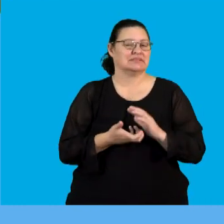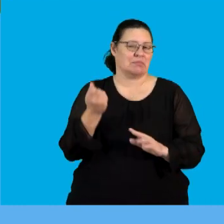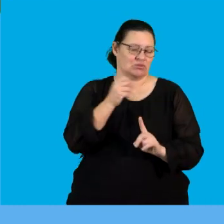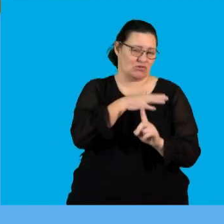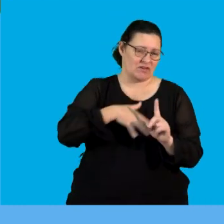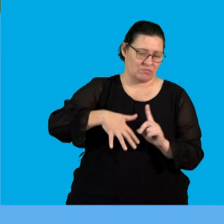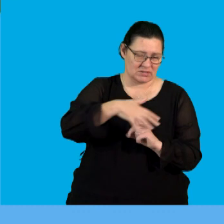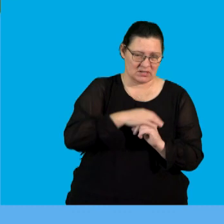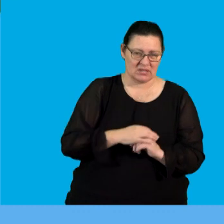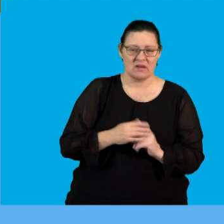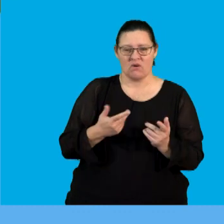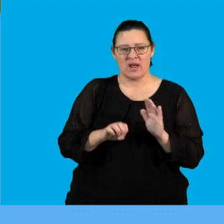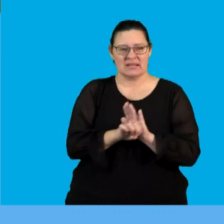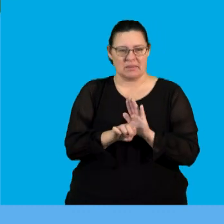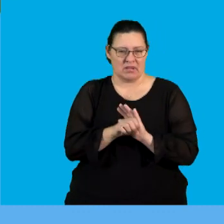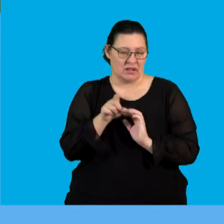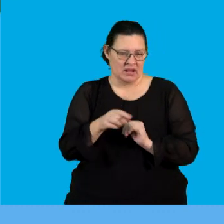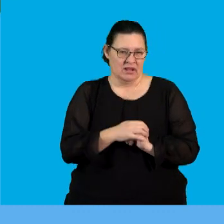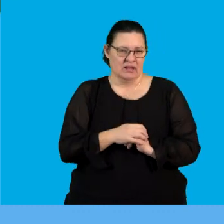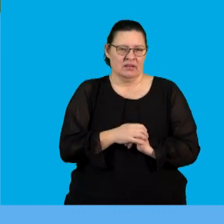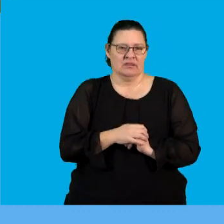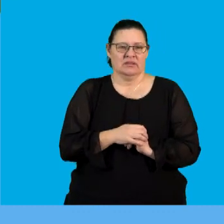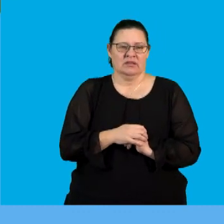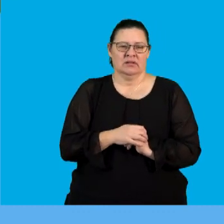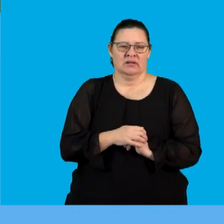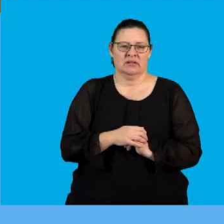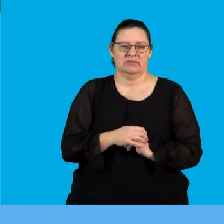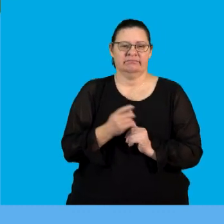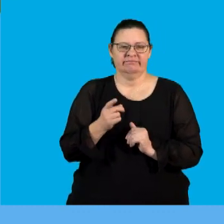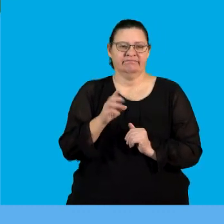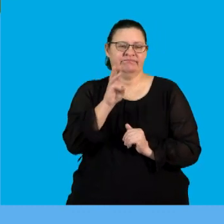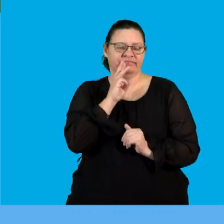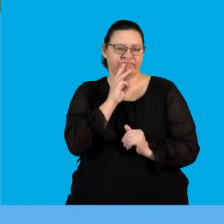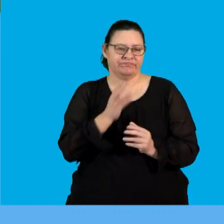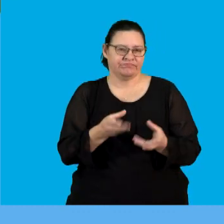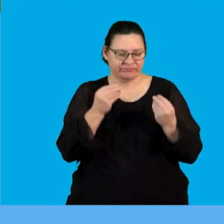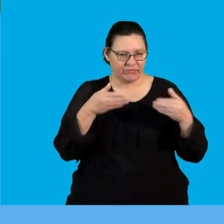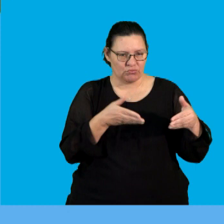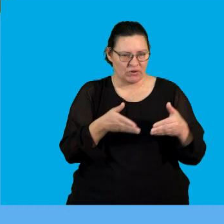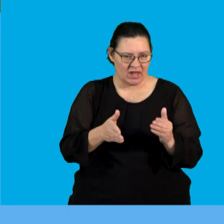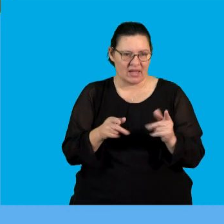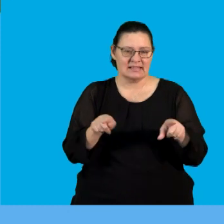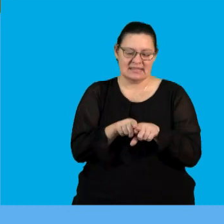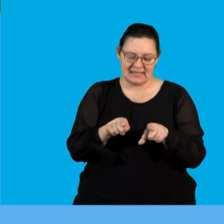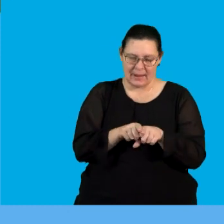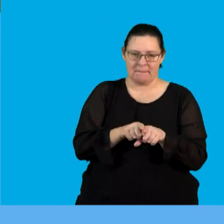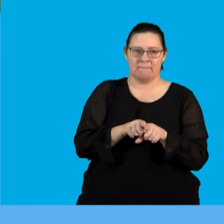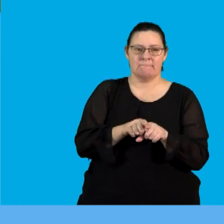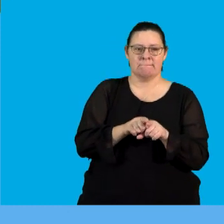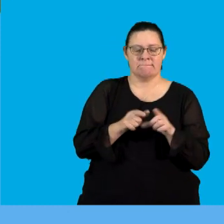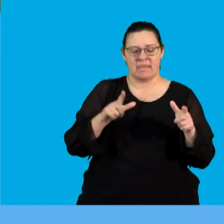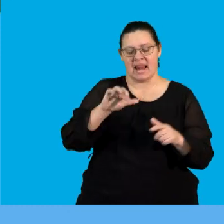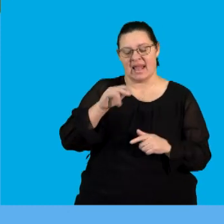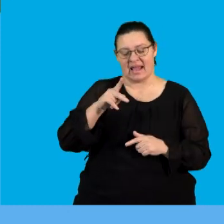lot of damage in our environment. As for instance, this one here, it makes the water that we find in our rivers and our